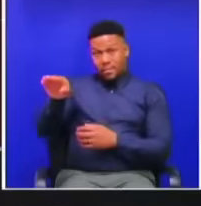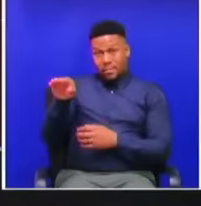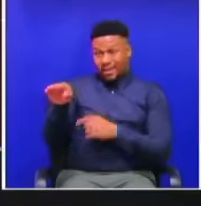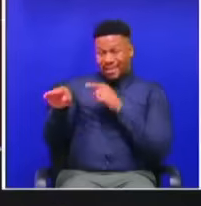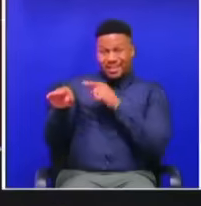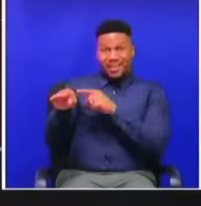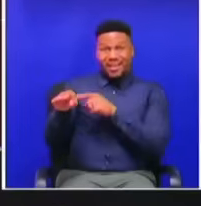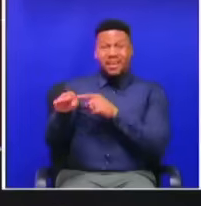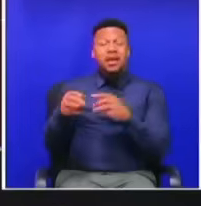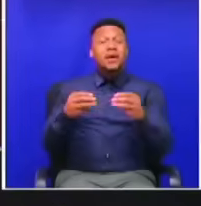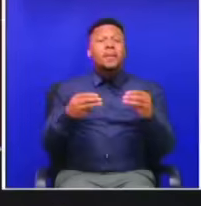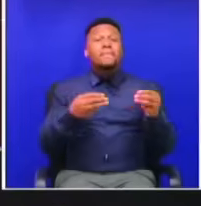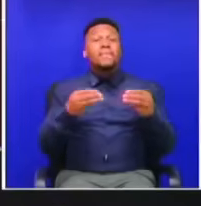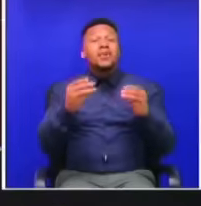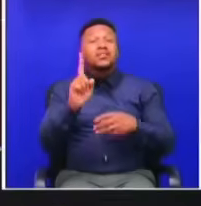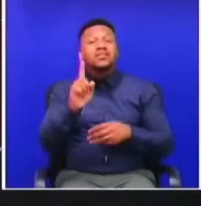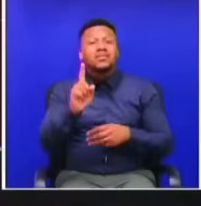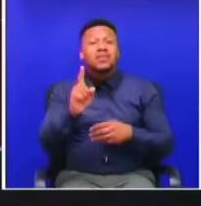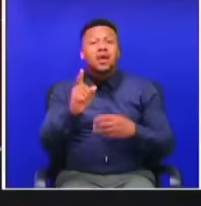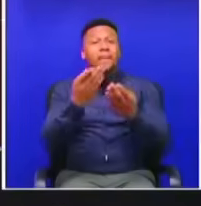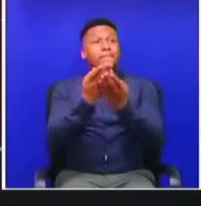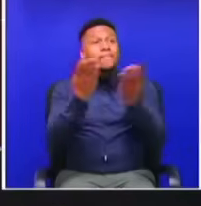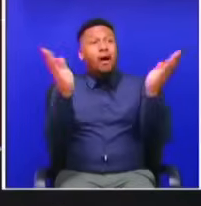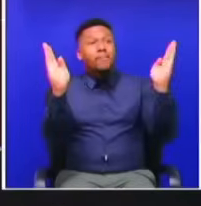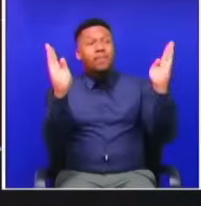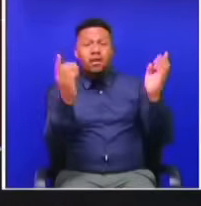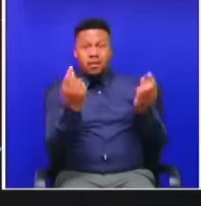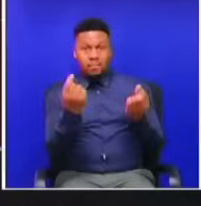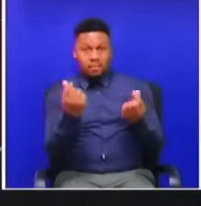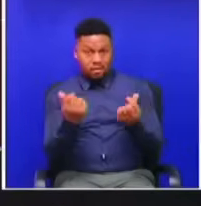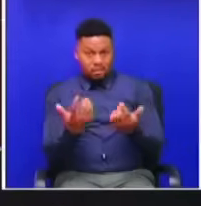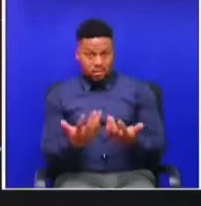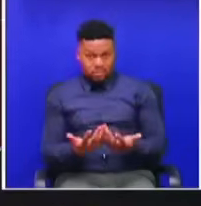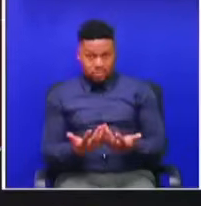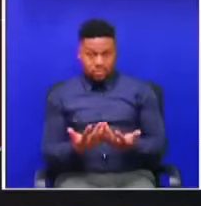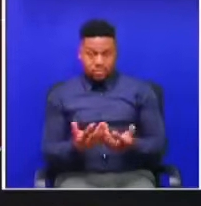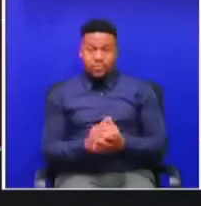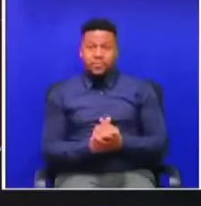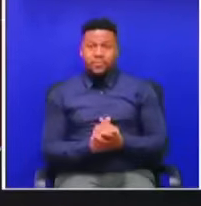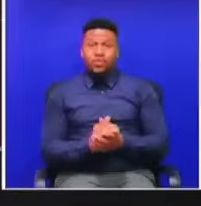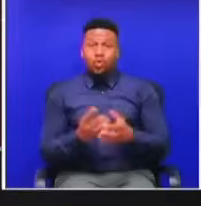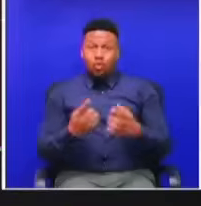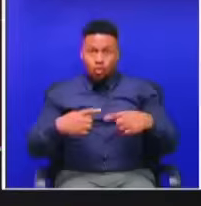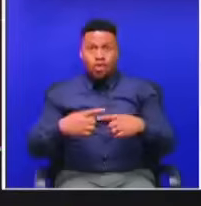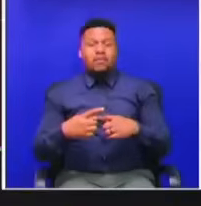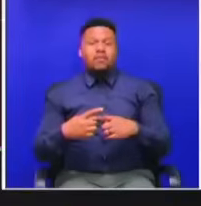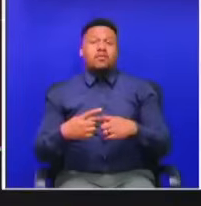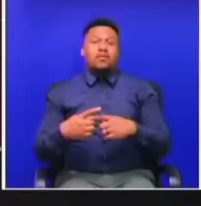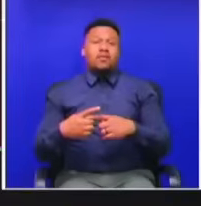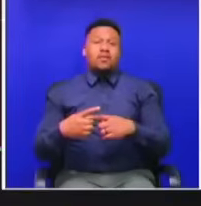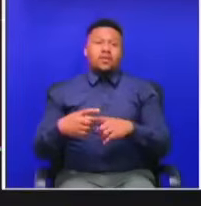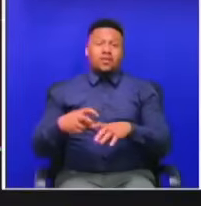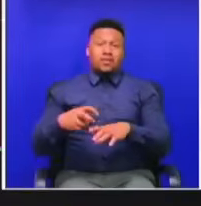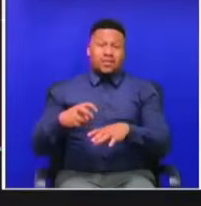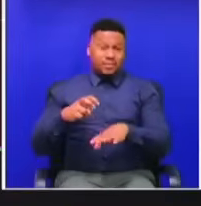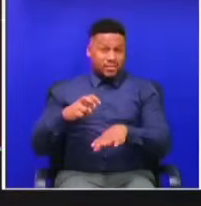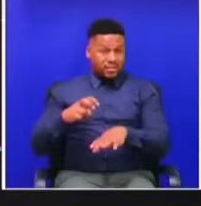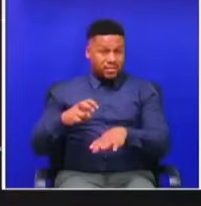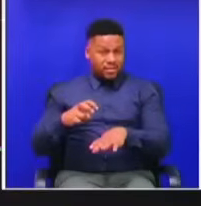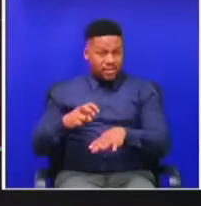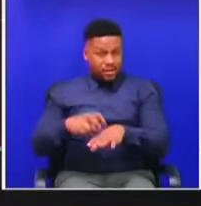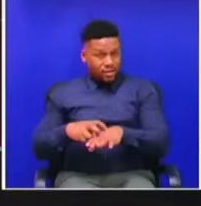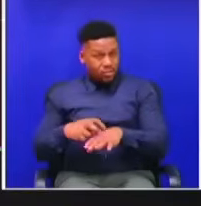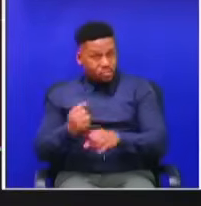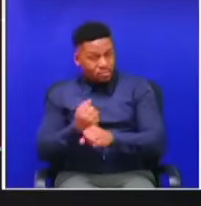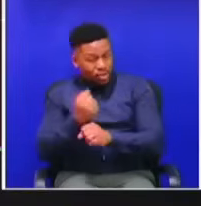money. And we therefore ourselves need to be absolutely certain that this bank